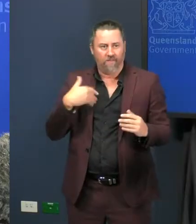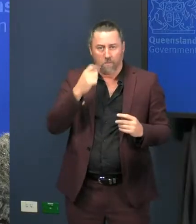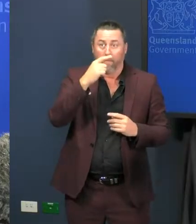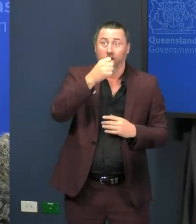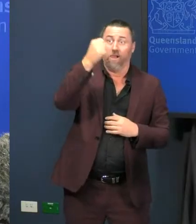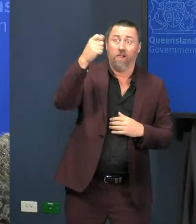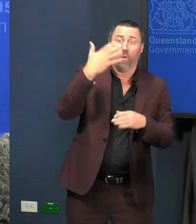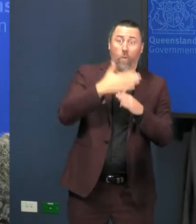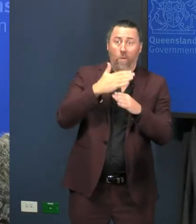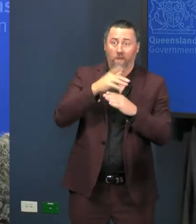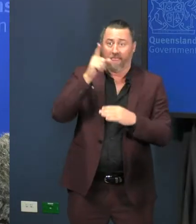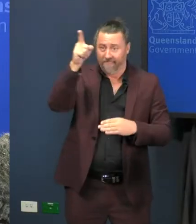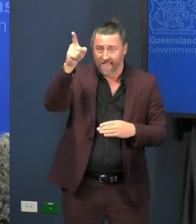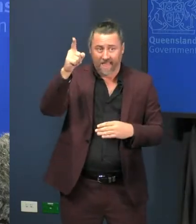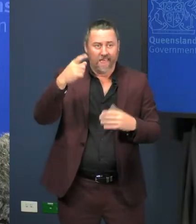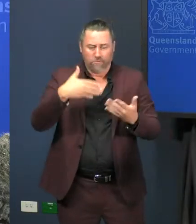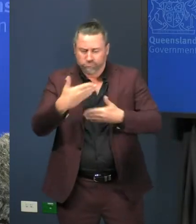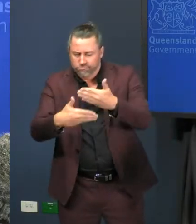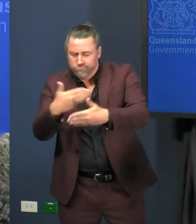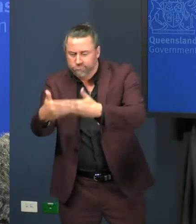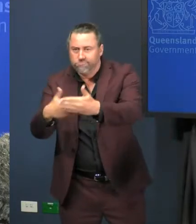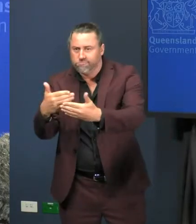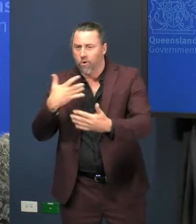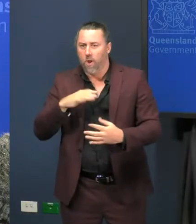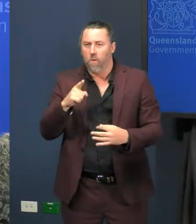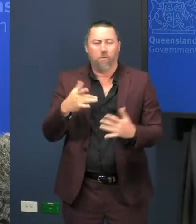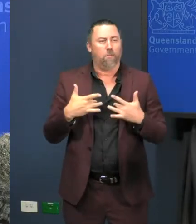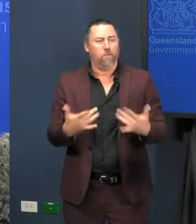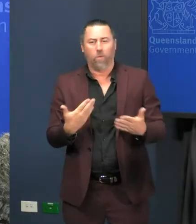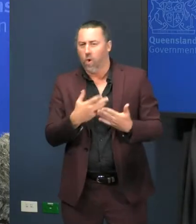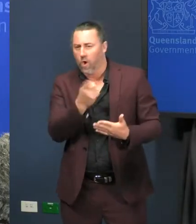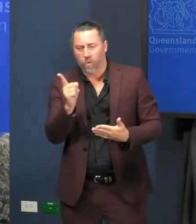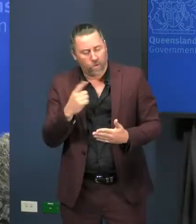that or our eye off the ball. That must continue, and it will.